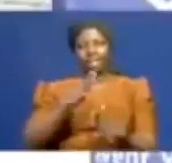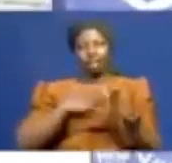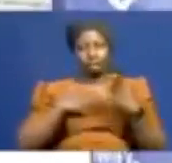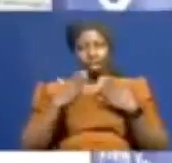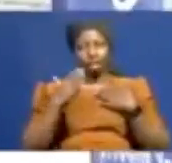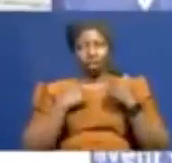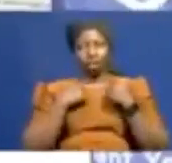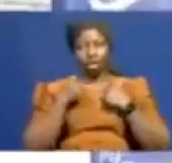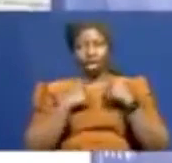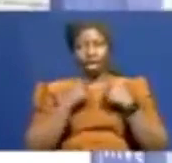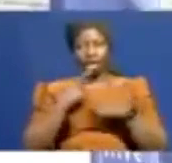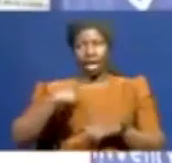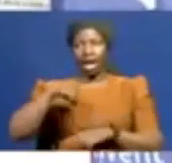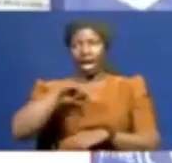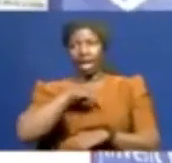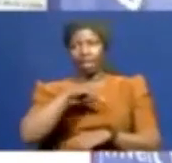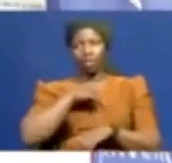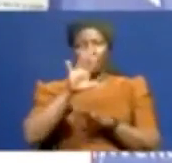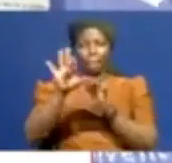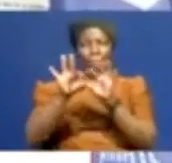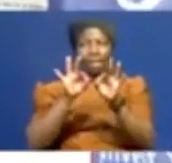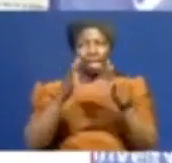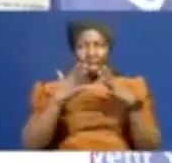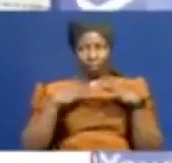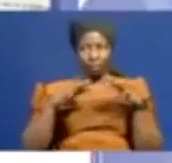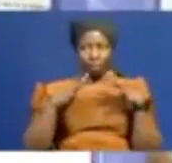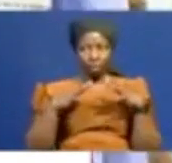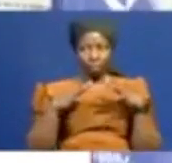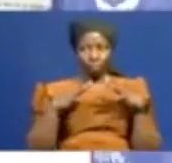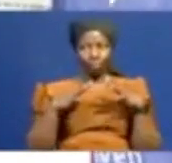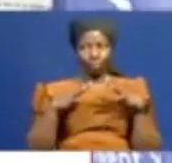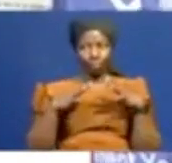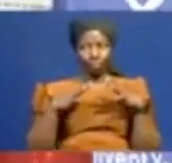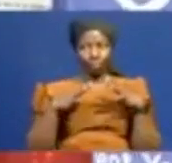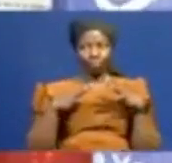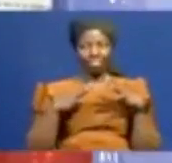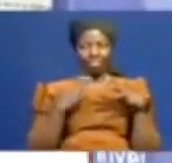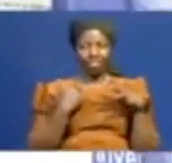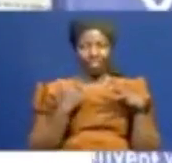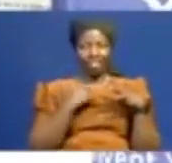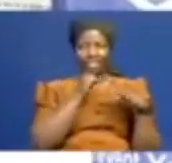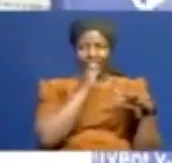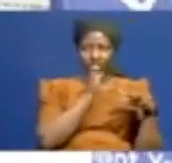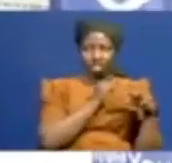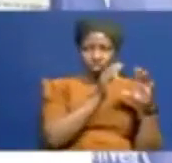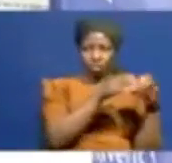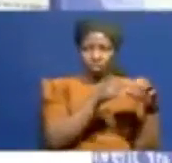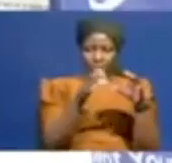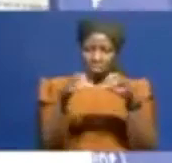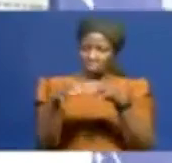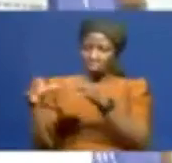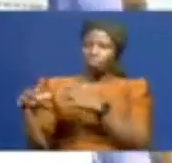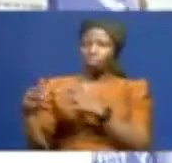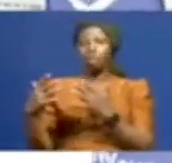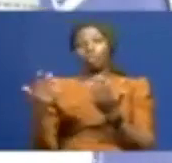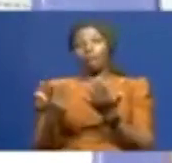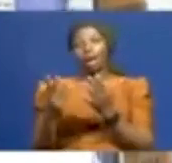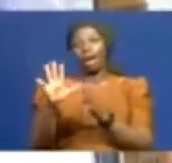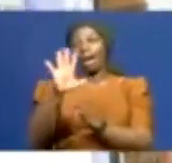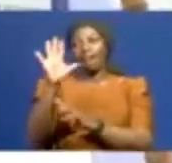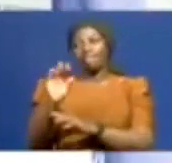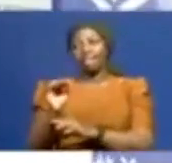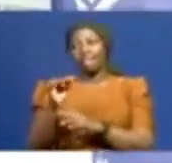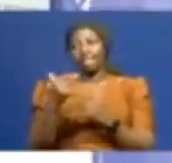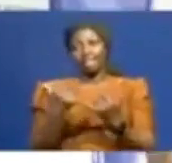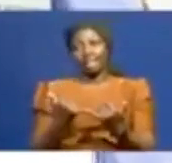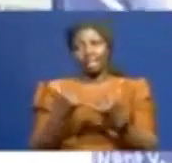We're just taking the people with the highest FINA point. Zone 3 will be an age group category, so that in each of the age groups, whereas Africa juniors,